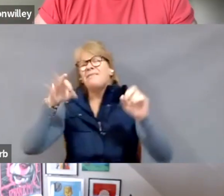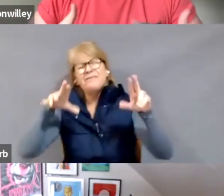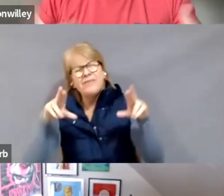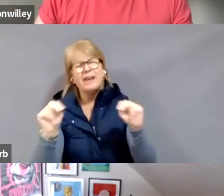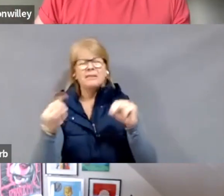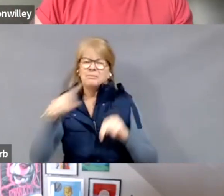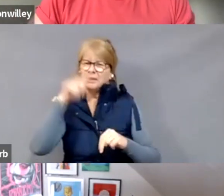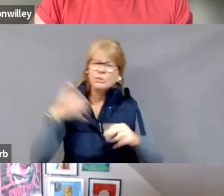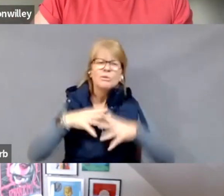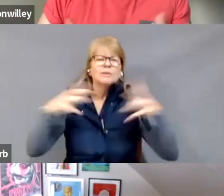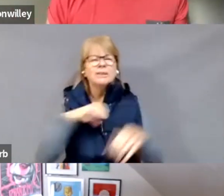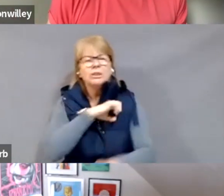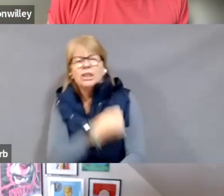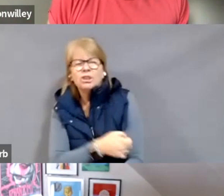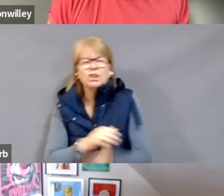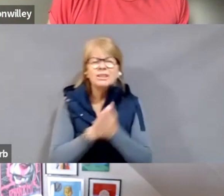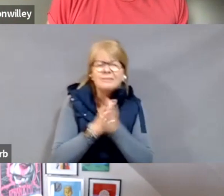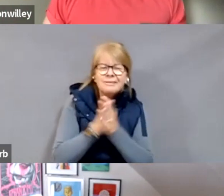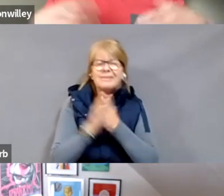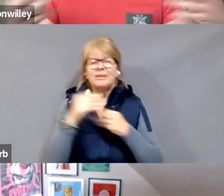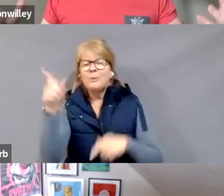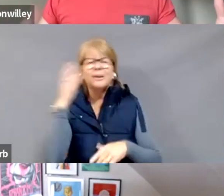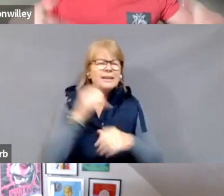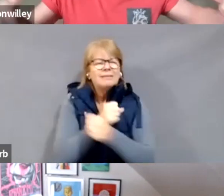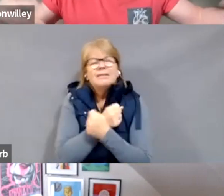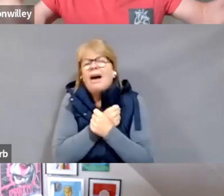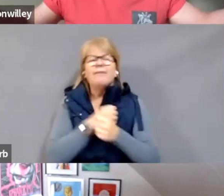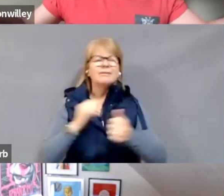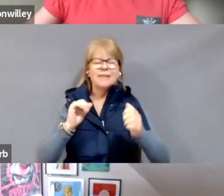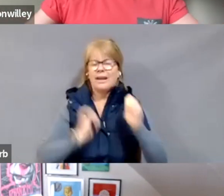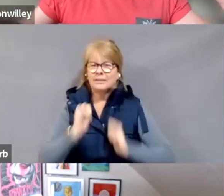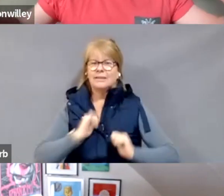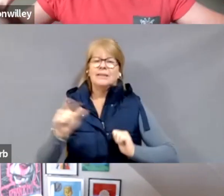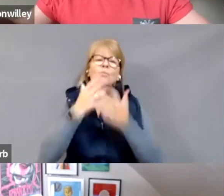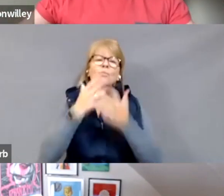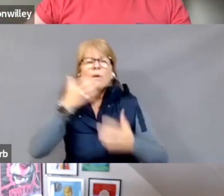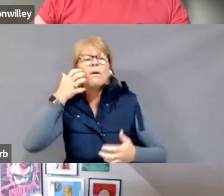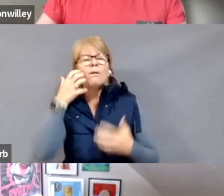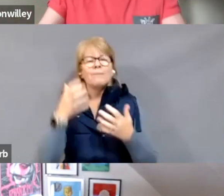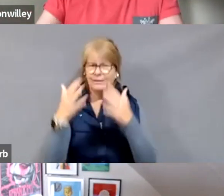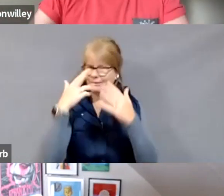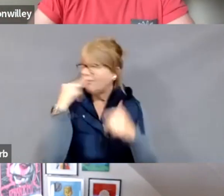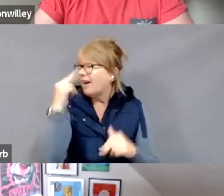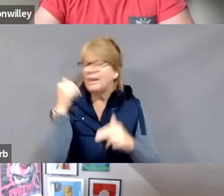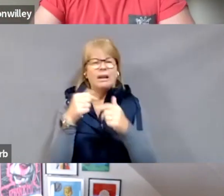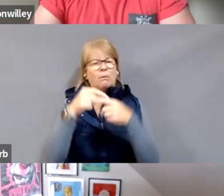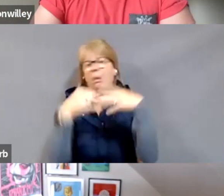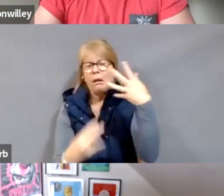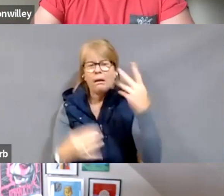because he brings such, he loves it, right? And he's so funny and he brings such warmth to the process or whatever.